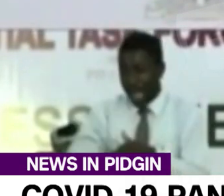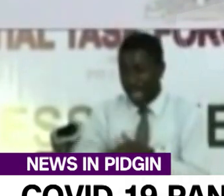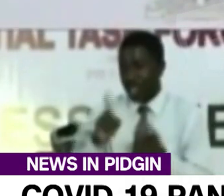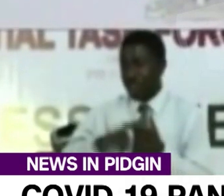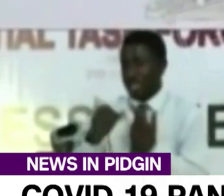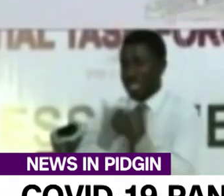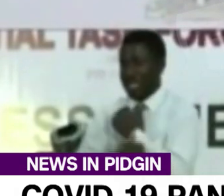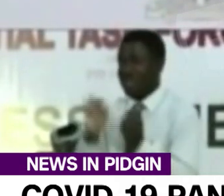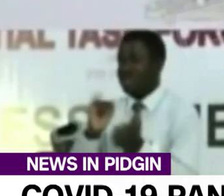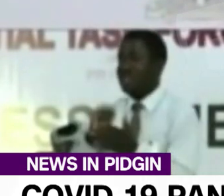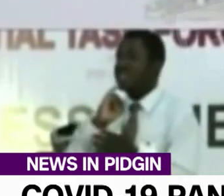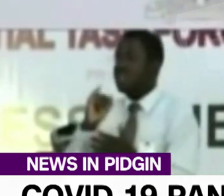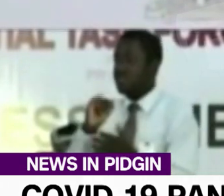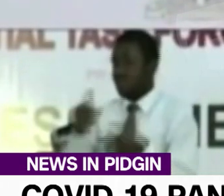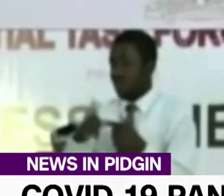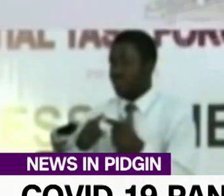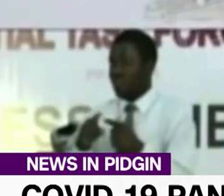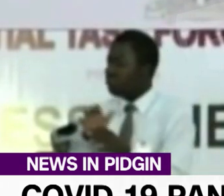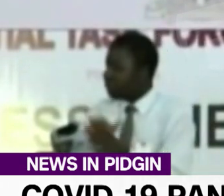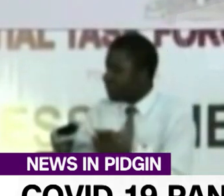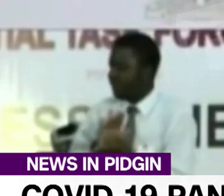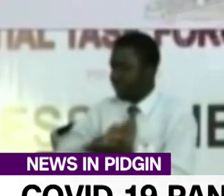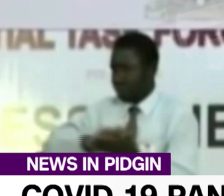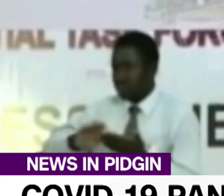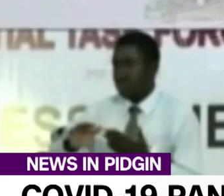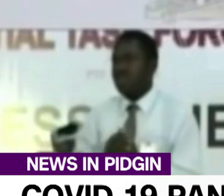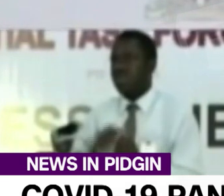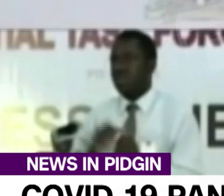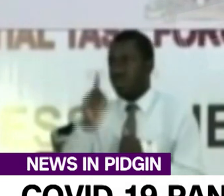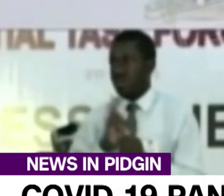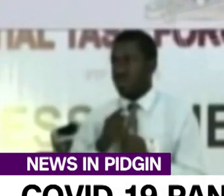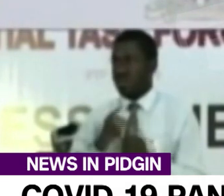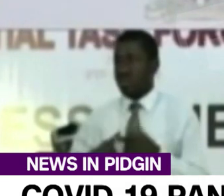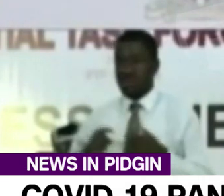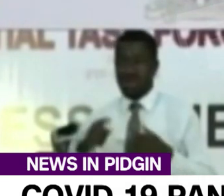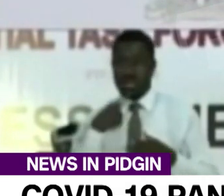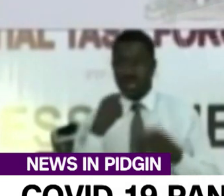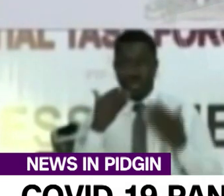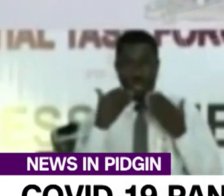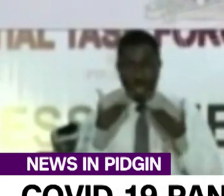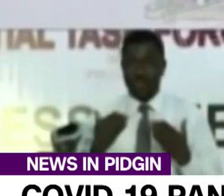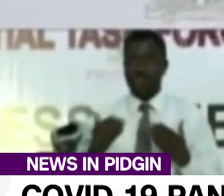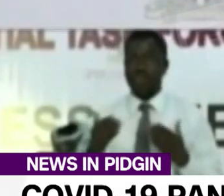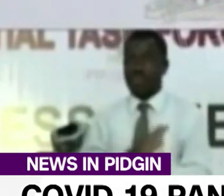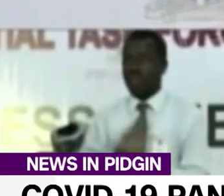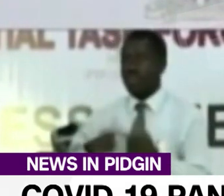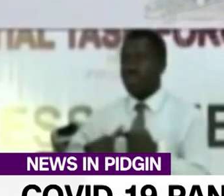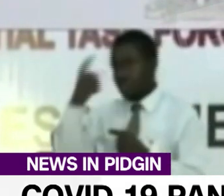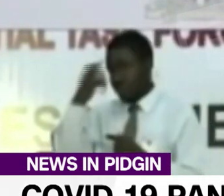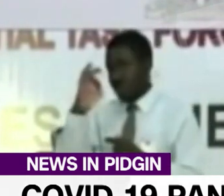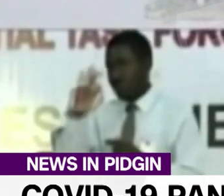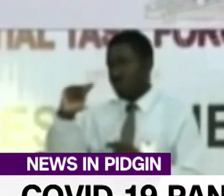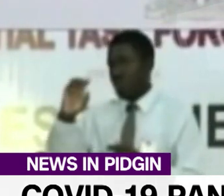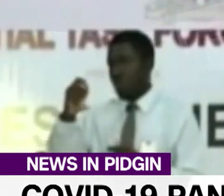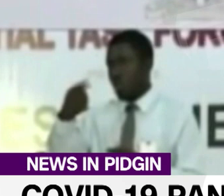country. So that's been going very smoothly. And for this, we're extremely grateful to the governments of Togo and the